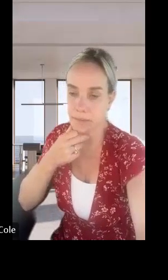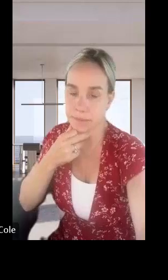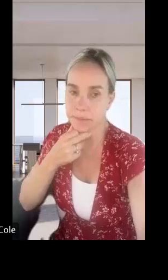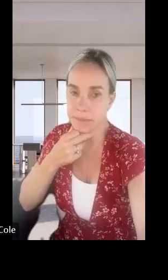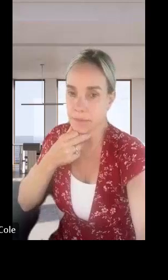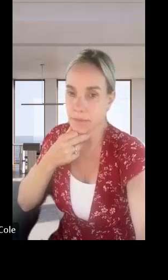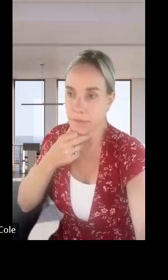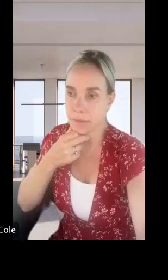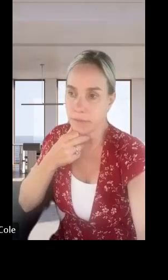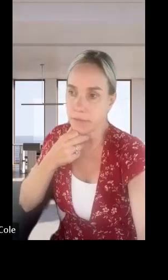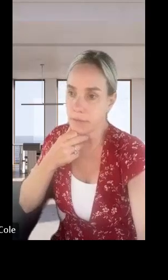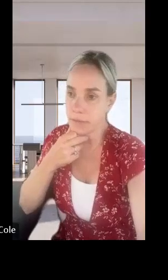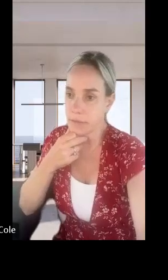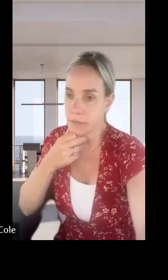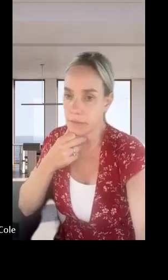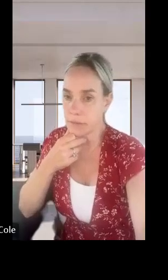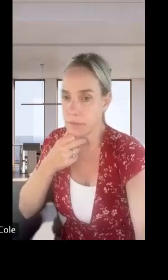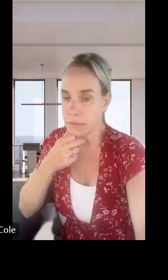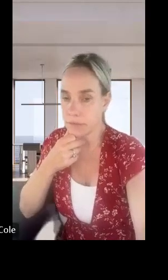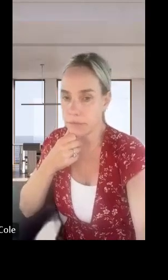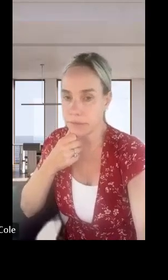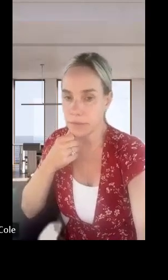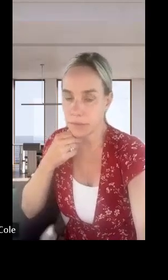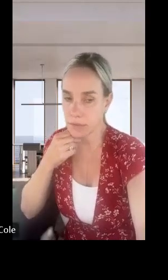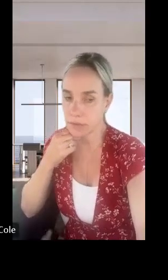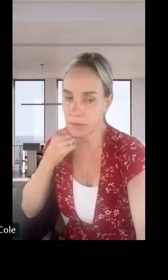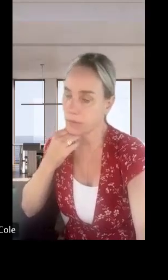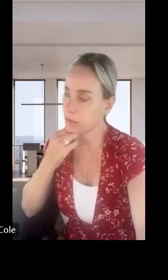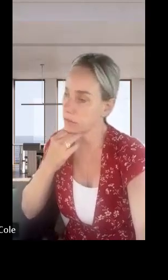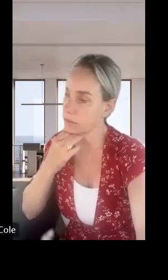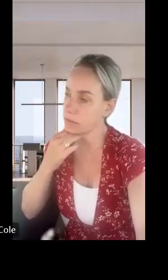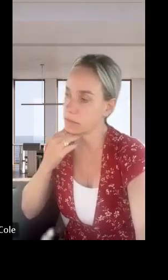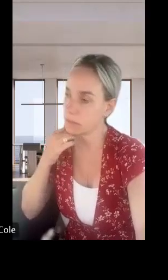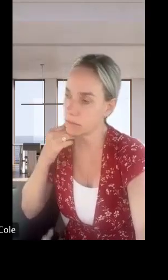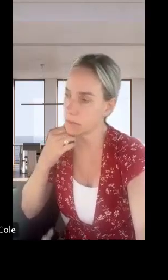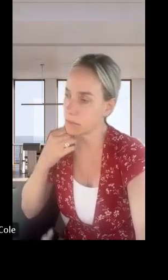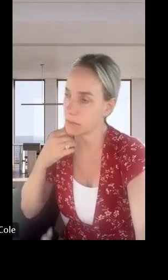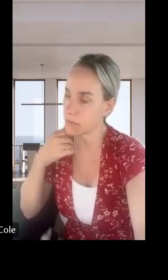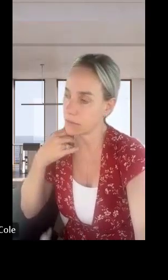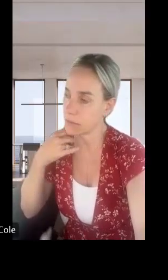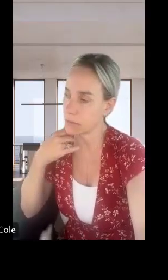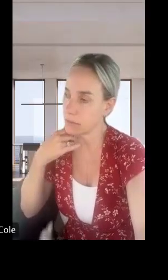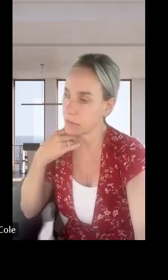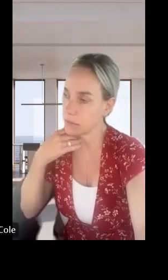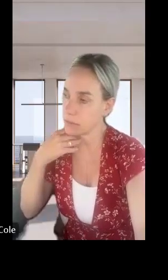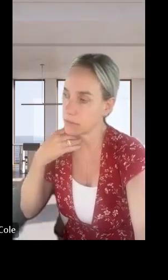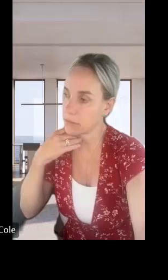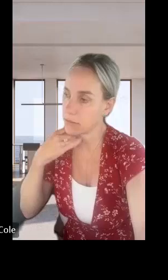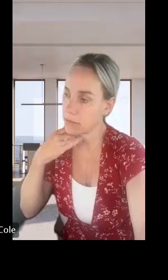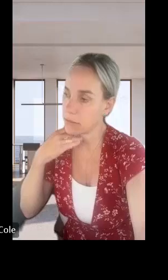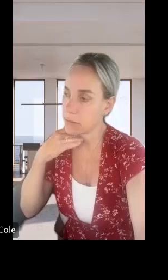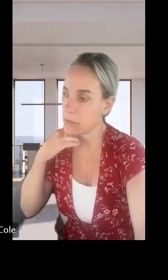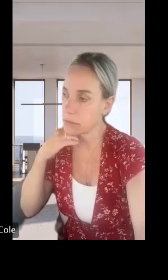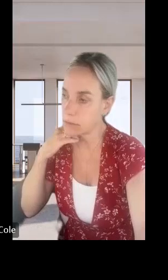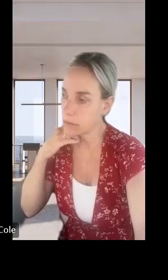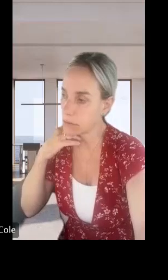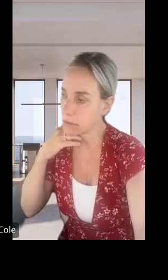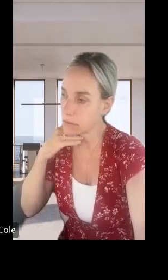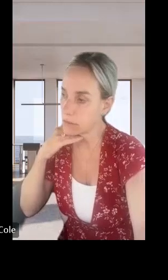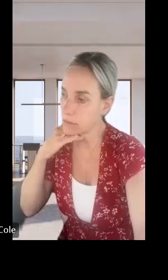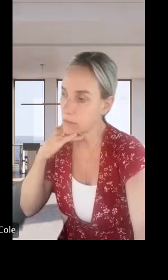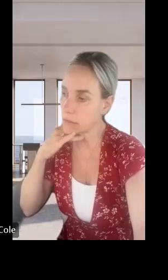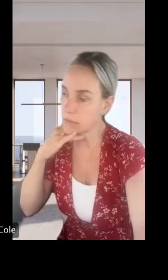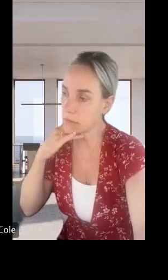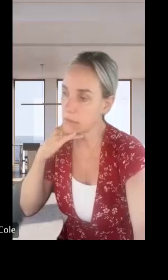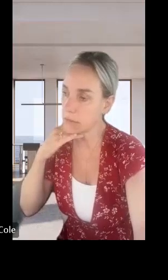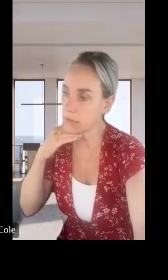last 2 years, and as well as this school year, there has been a significant increase in the human rights